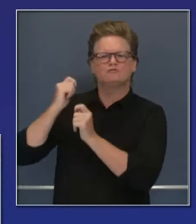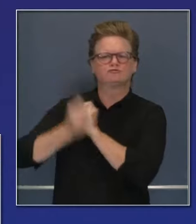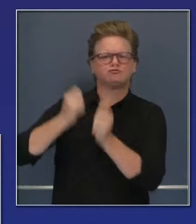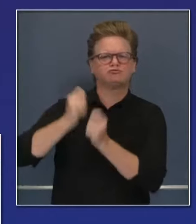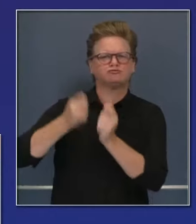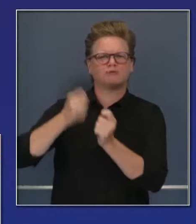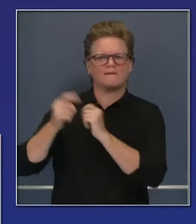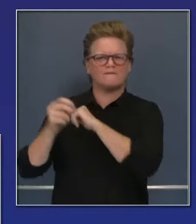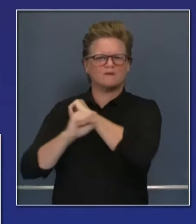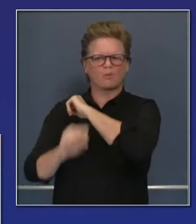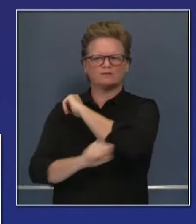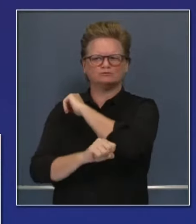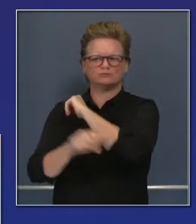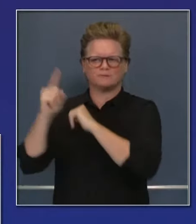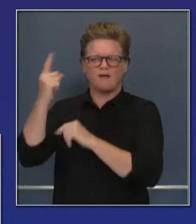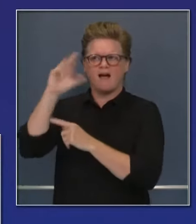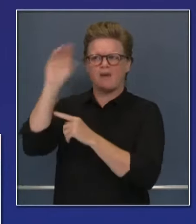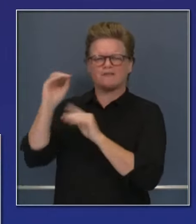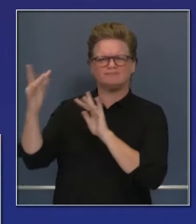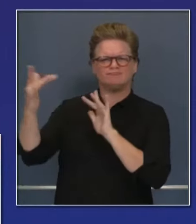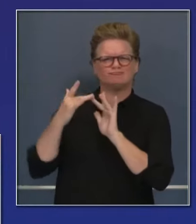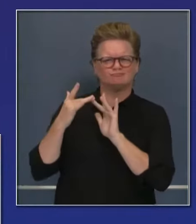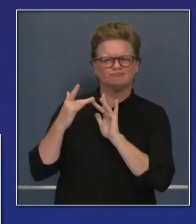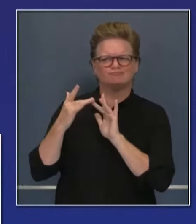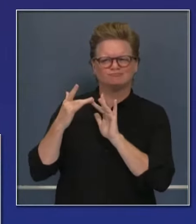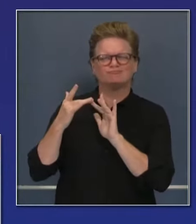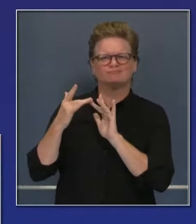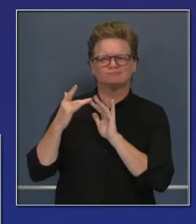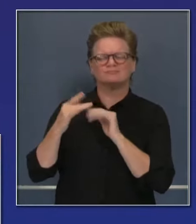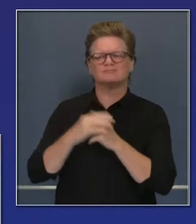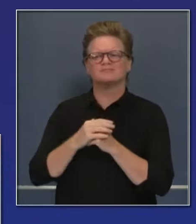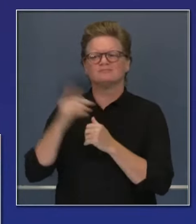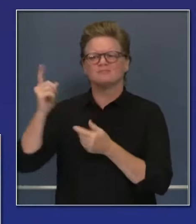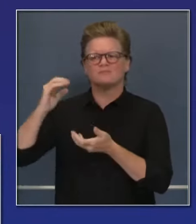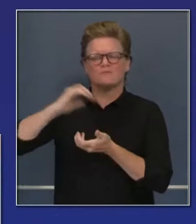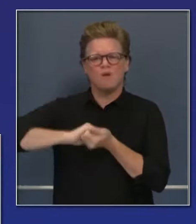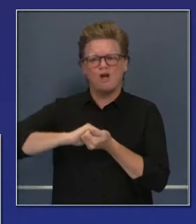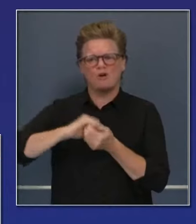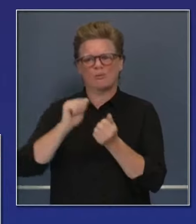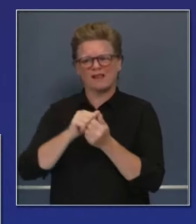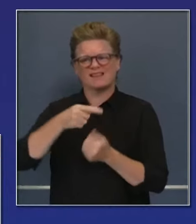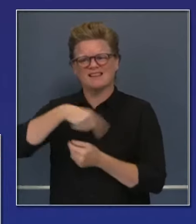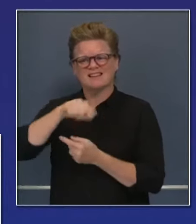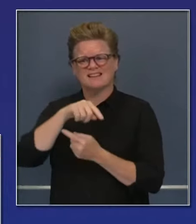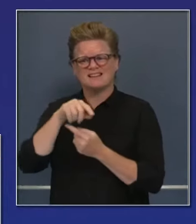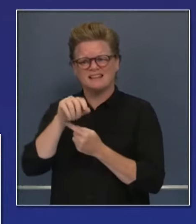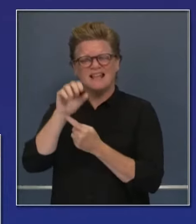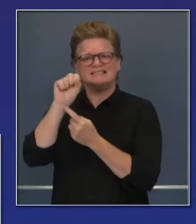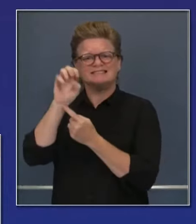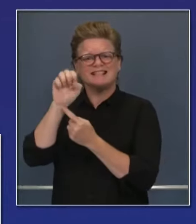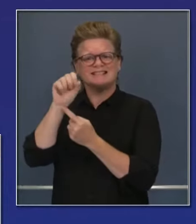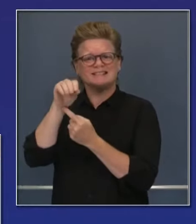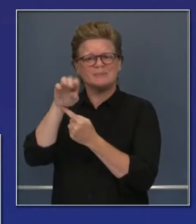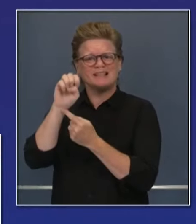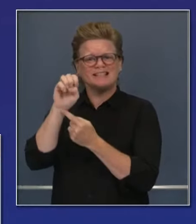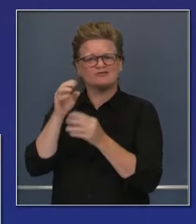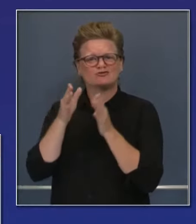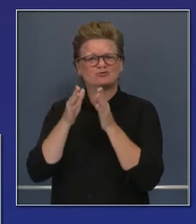us and committed to a partnership with Sesame Street. And as a consequence of those